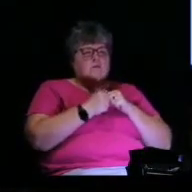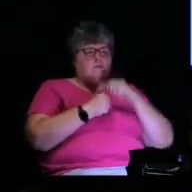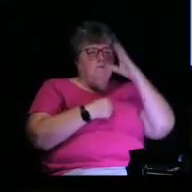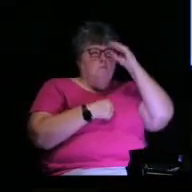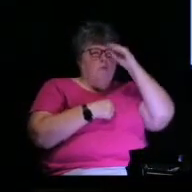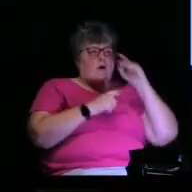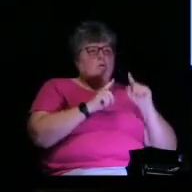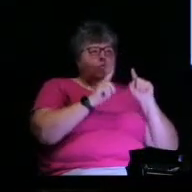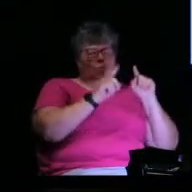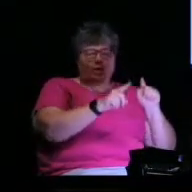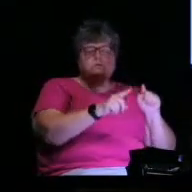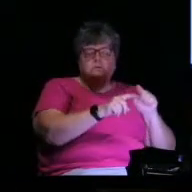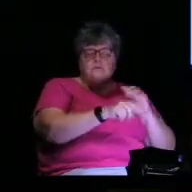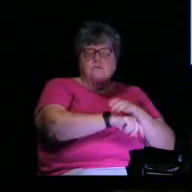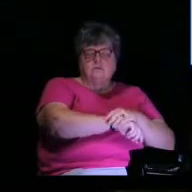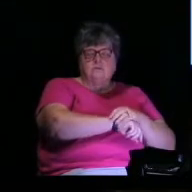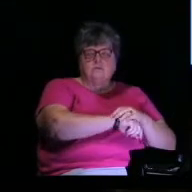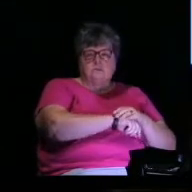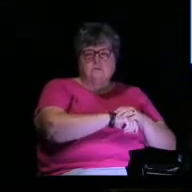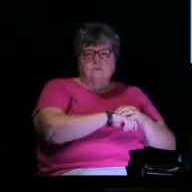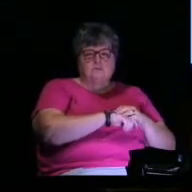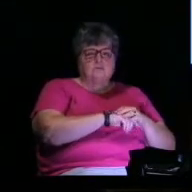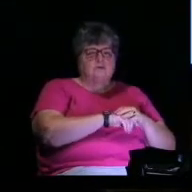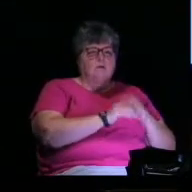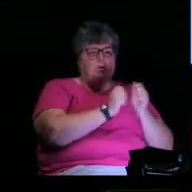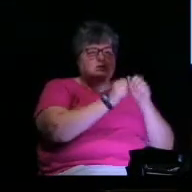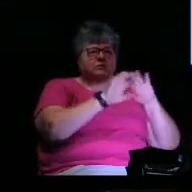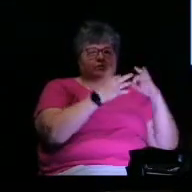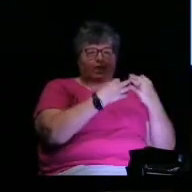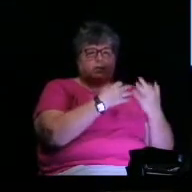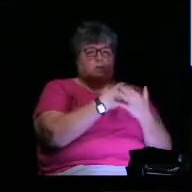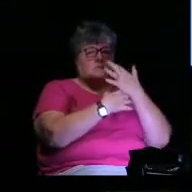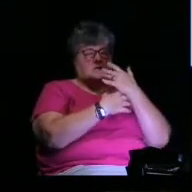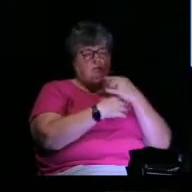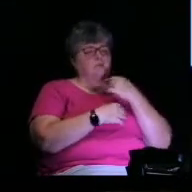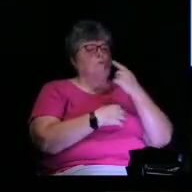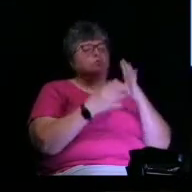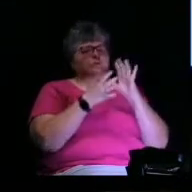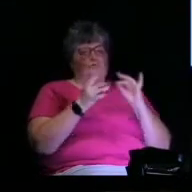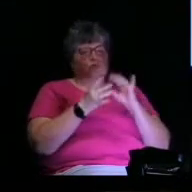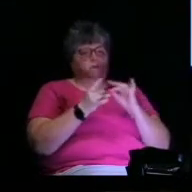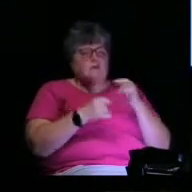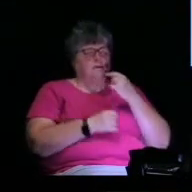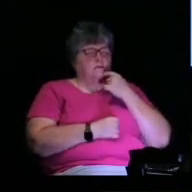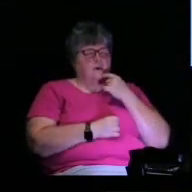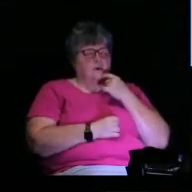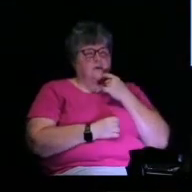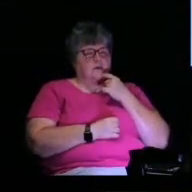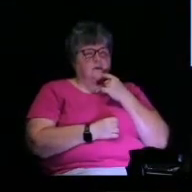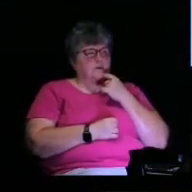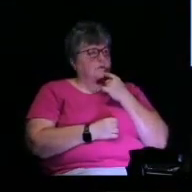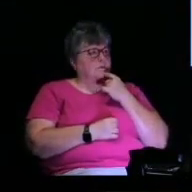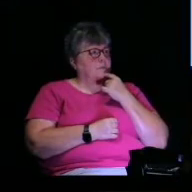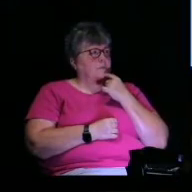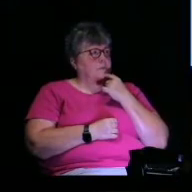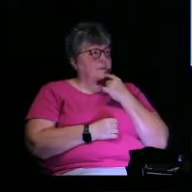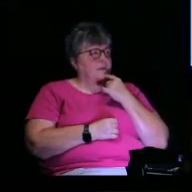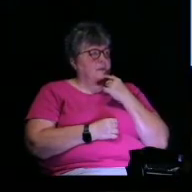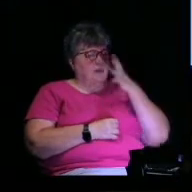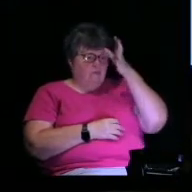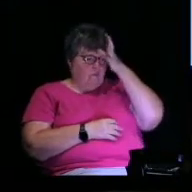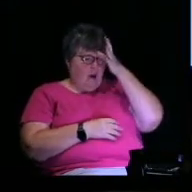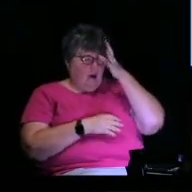remember it caught my attention because I was from Florida, been to the beach a lot. So he told this story, and he said, his father was